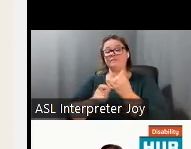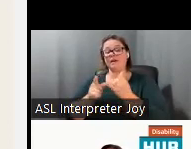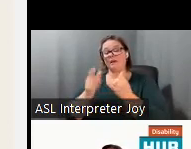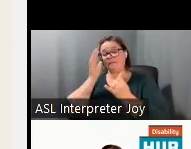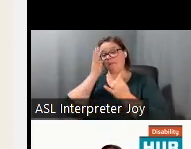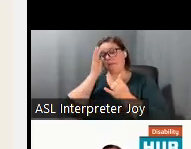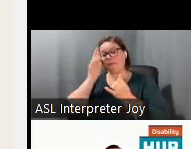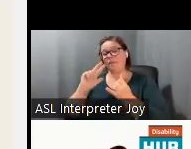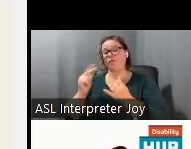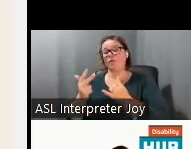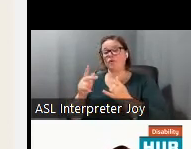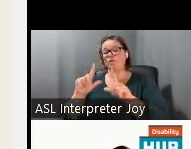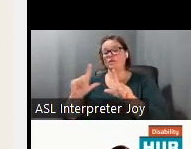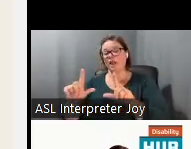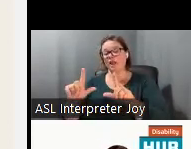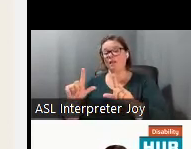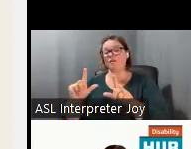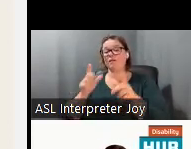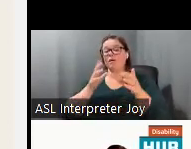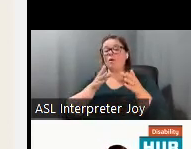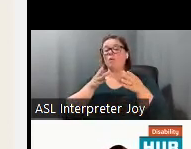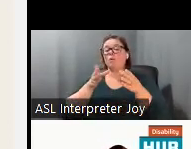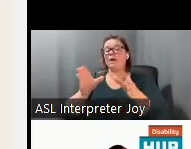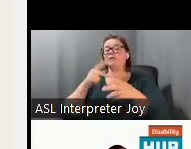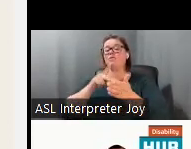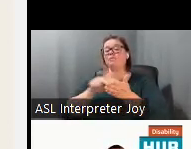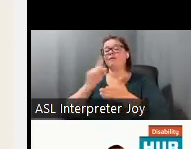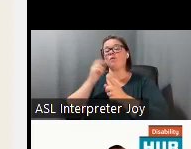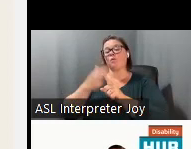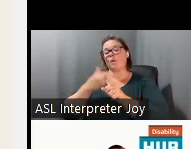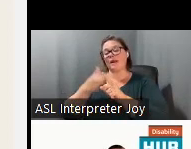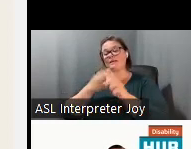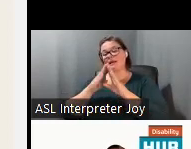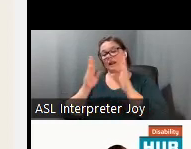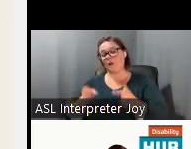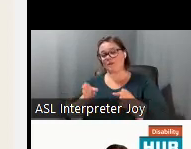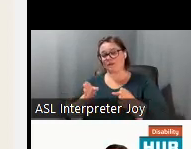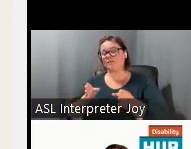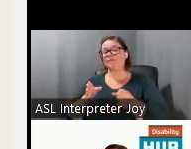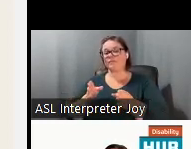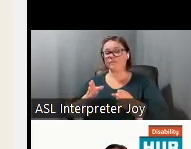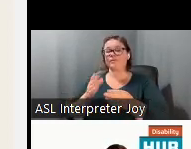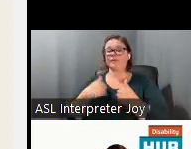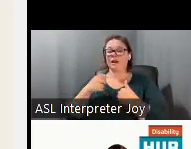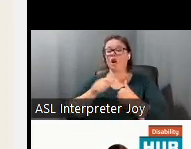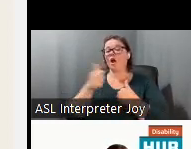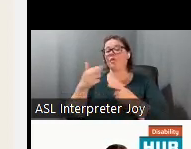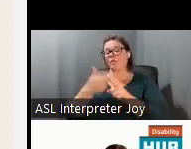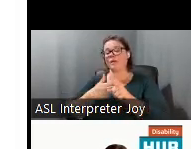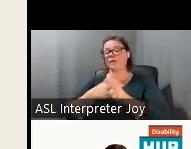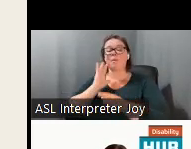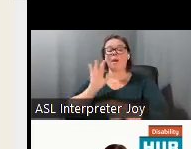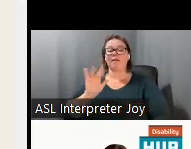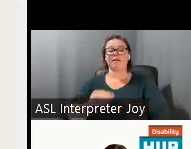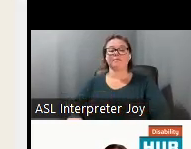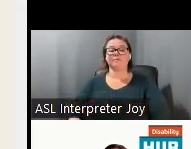third tile is ways to pay for rent and housing that are other rents. And I'm going to click on that guide.